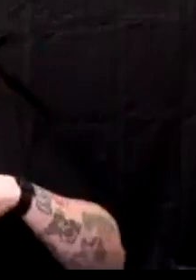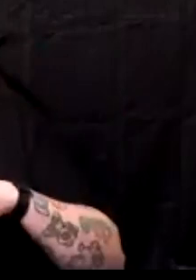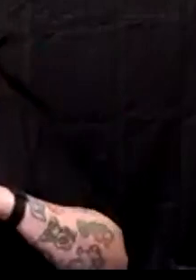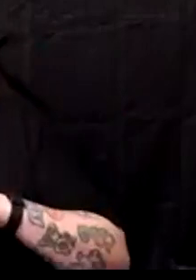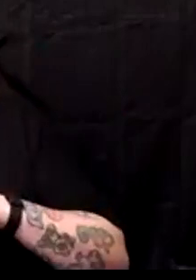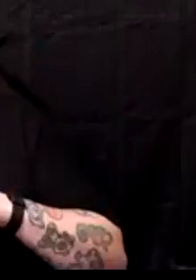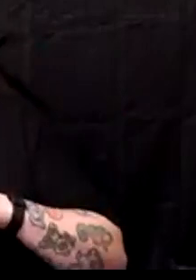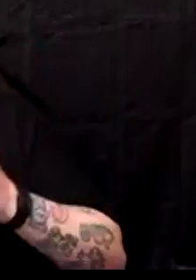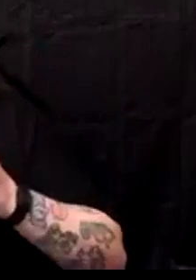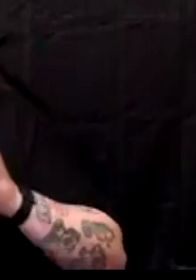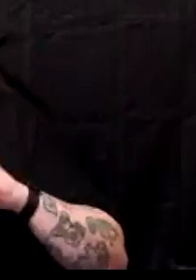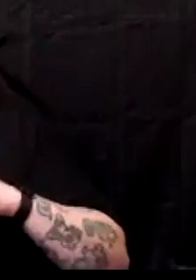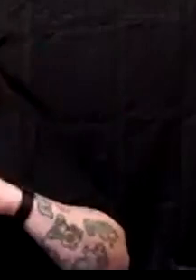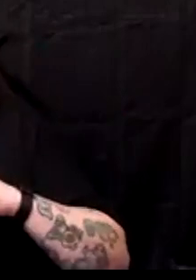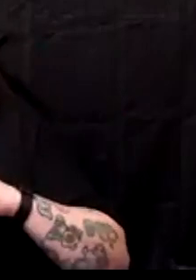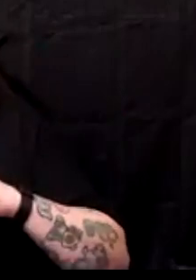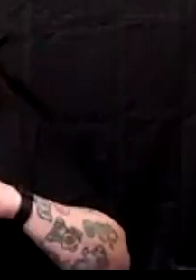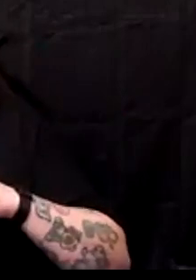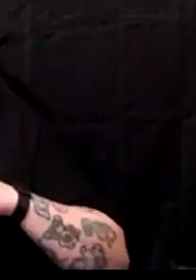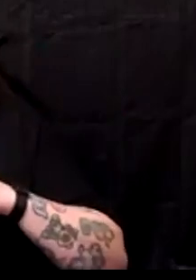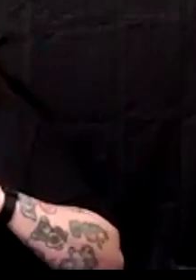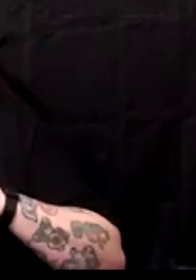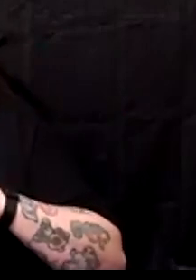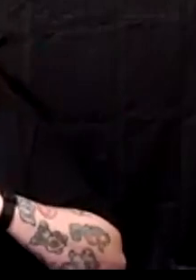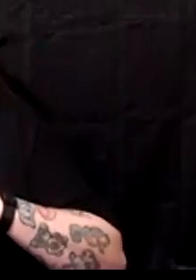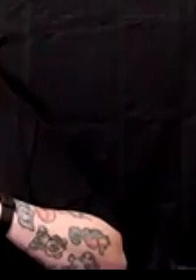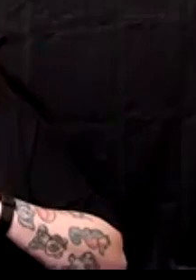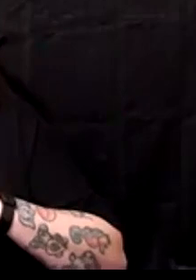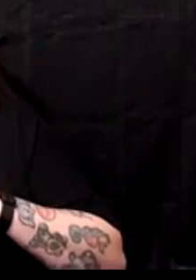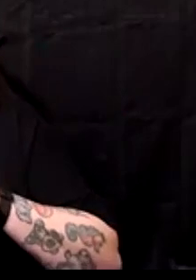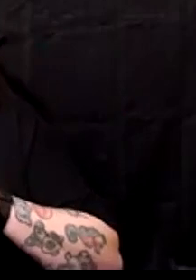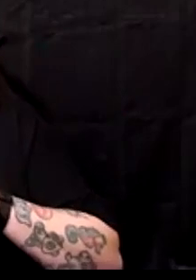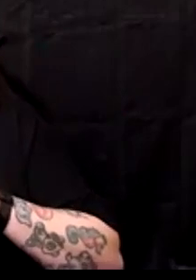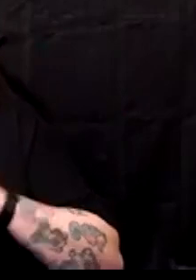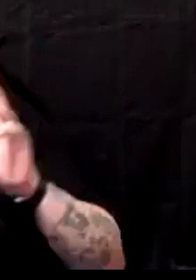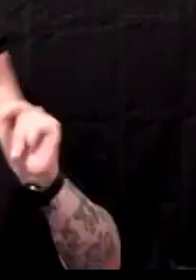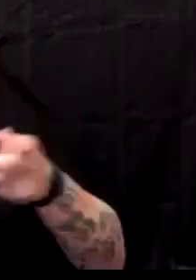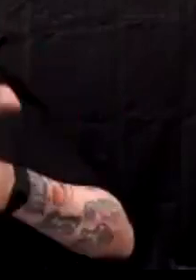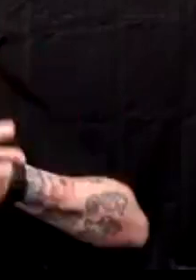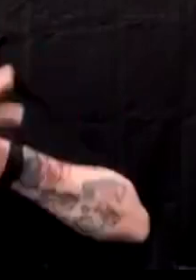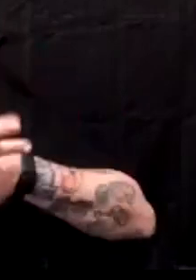All right. All right. Y'all take care.